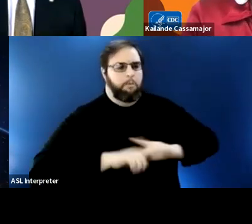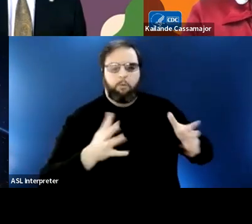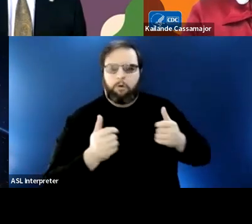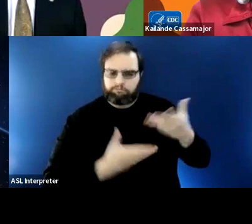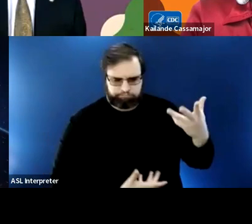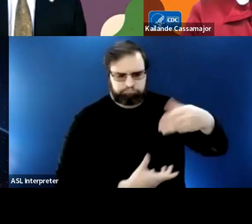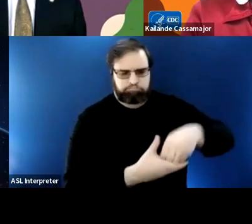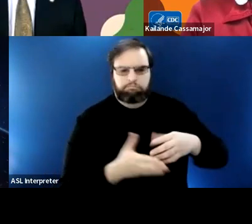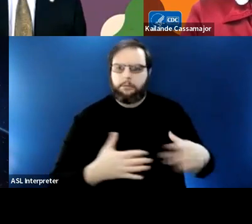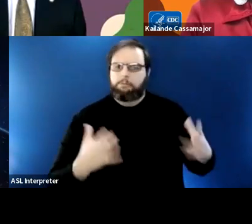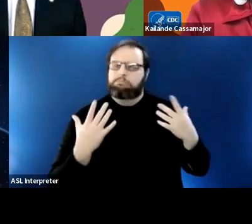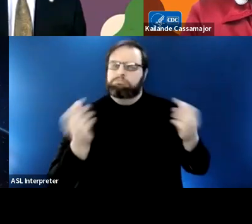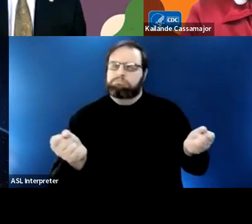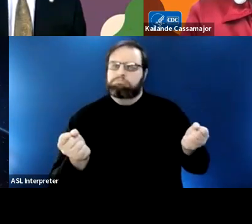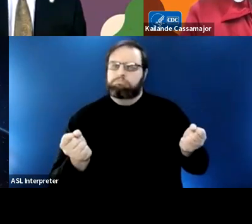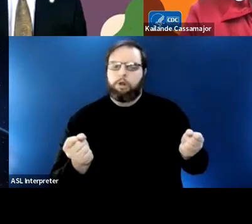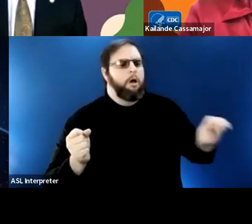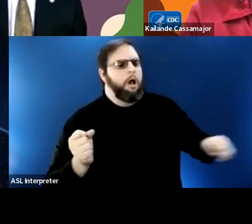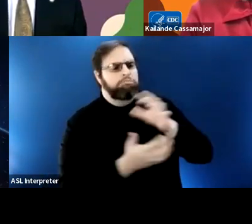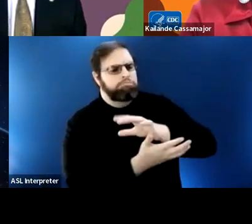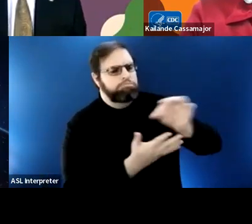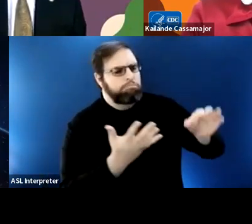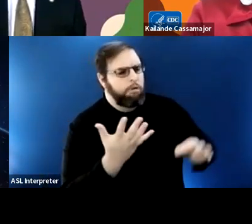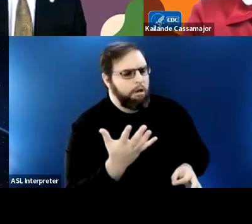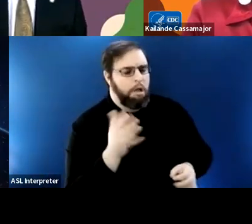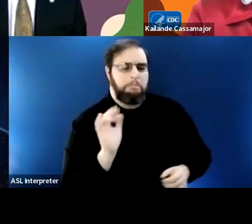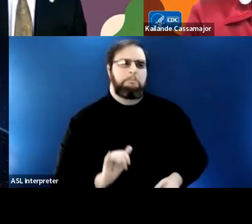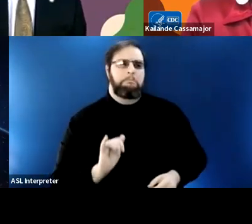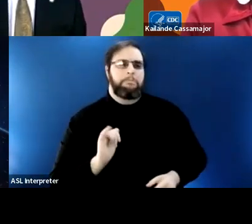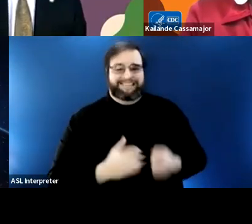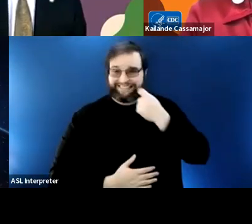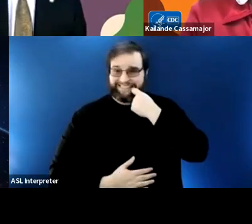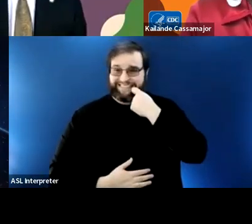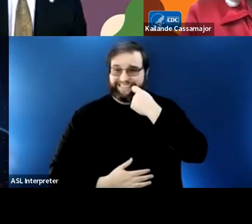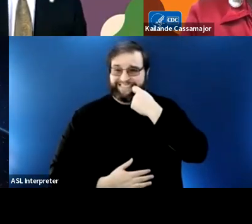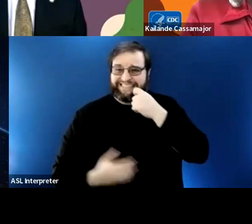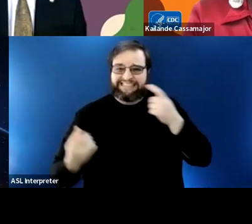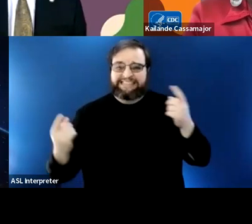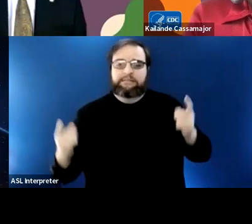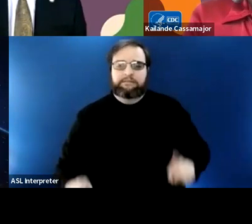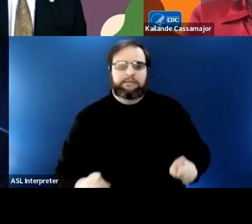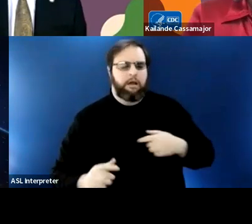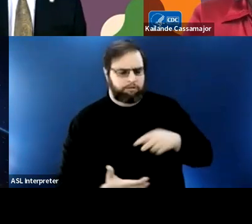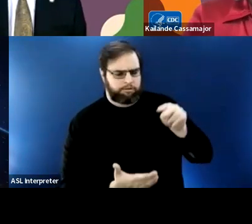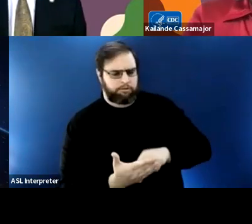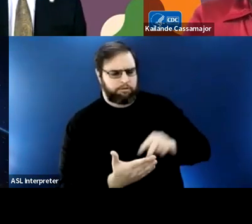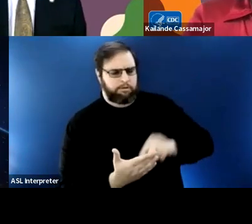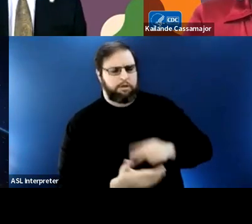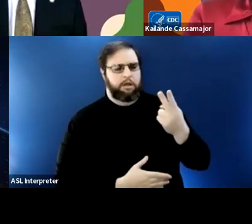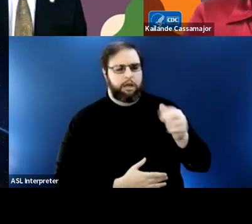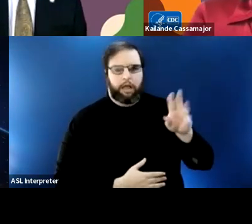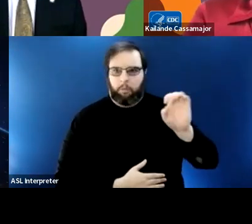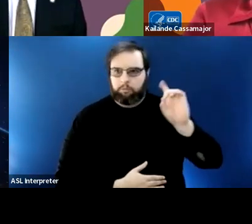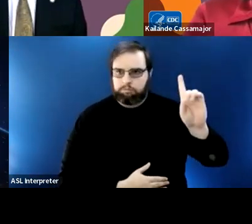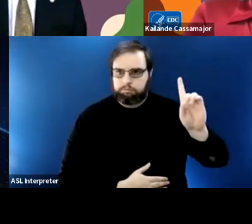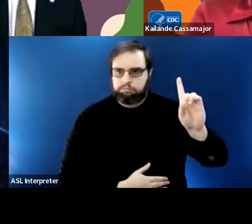what options do exist. Mm-hmm. And actually recently, I was just reading that Howard recently kicked